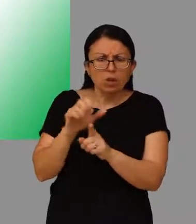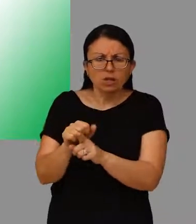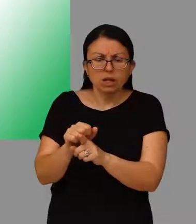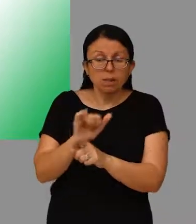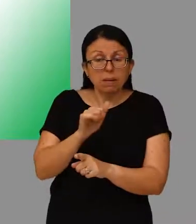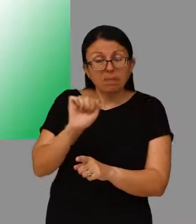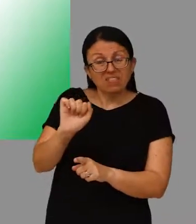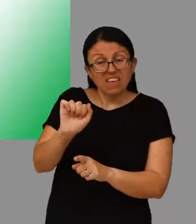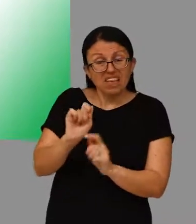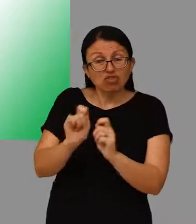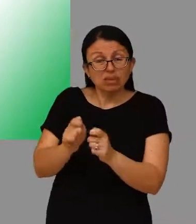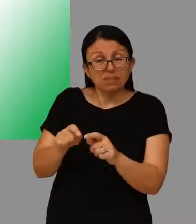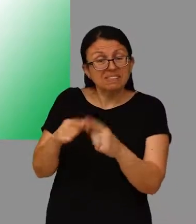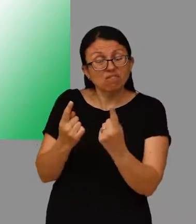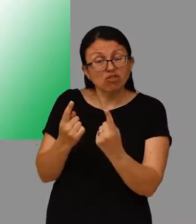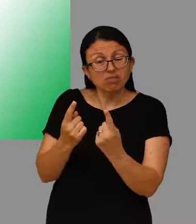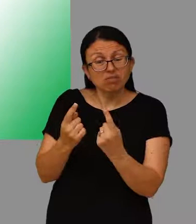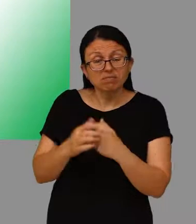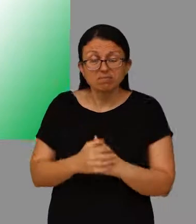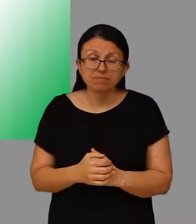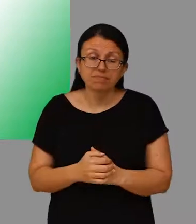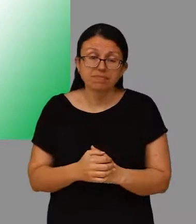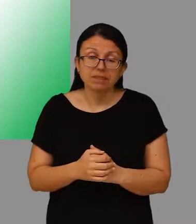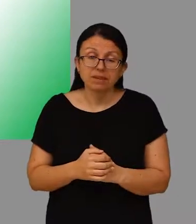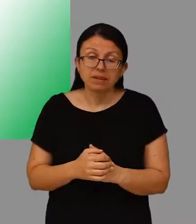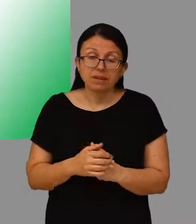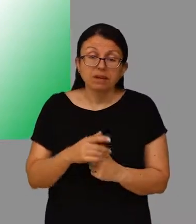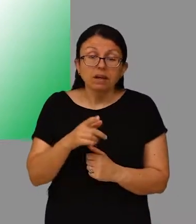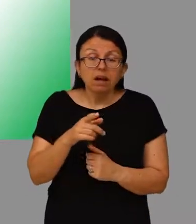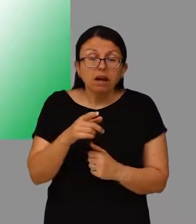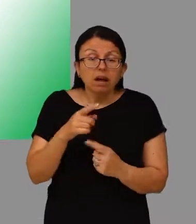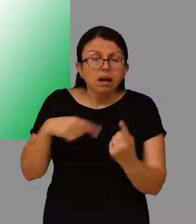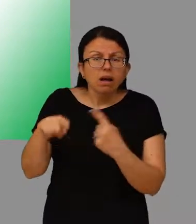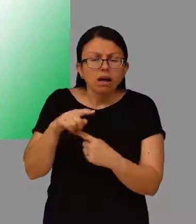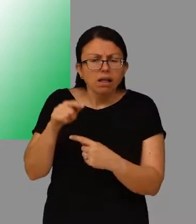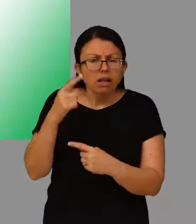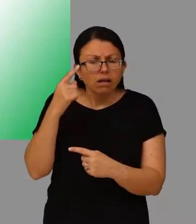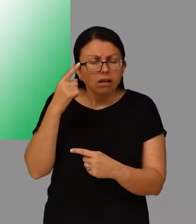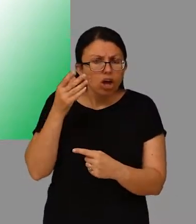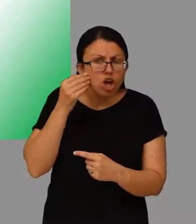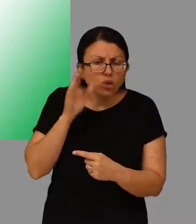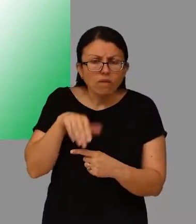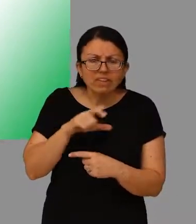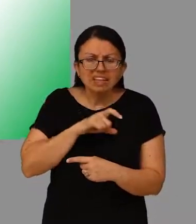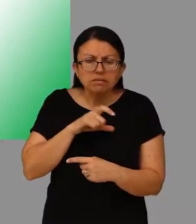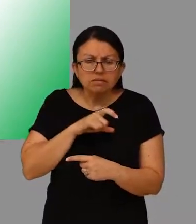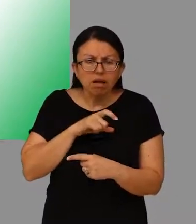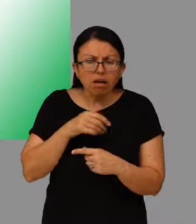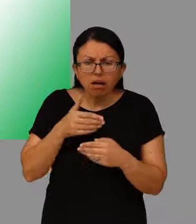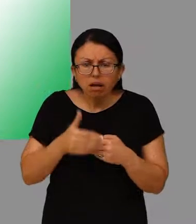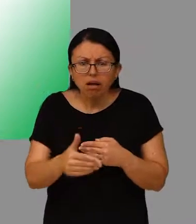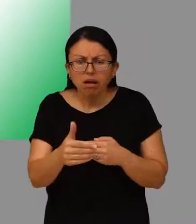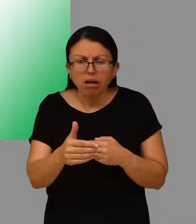treatment may be different to yours. When people hear about a cancer diagnosis, the first treatment that springs to mind